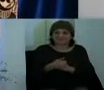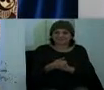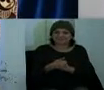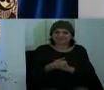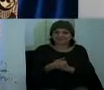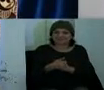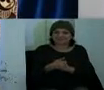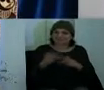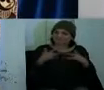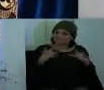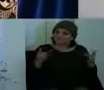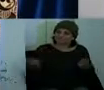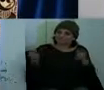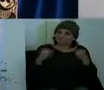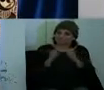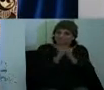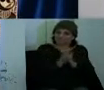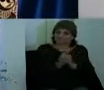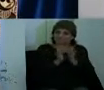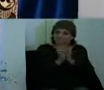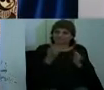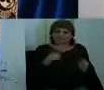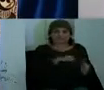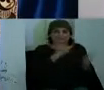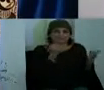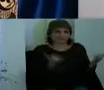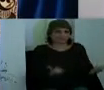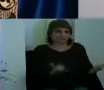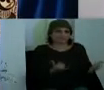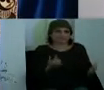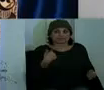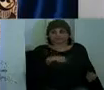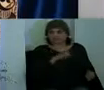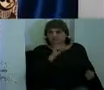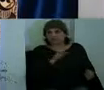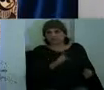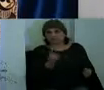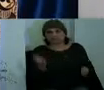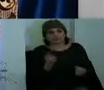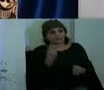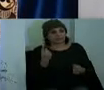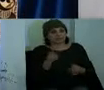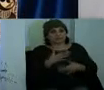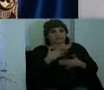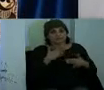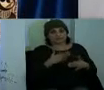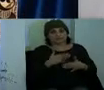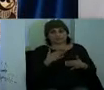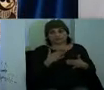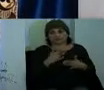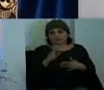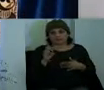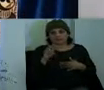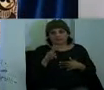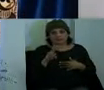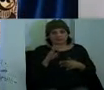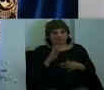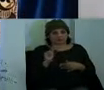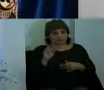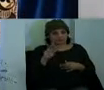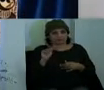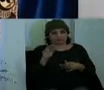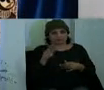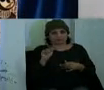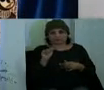So delighted that they came to worship with us today. And we are always glad when Reverend Barbara preaches for us.